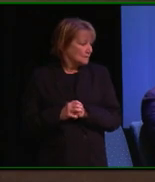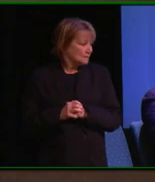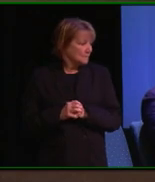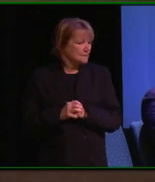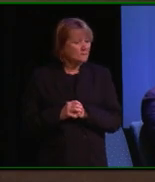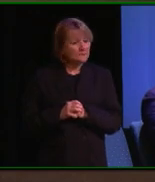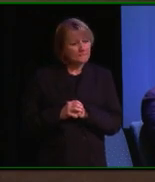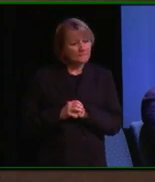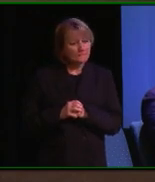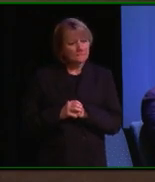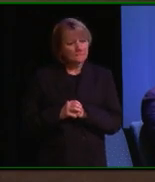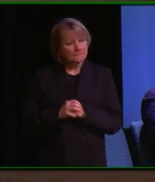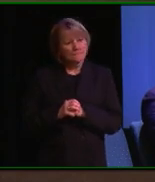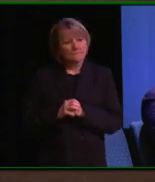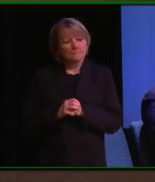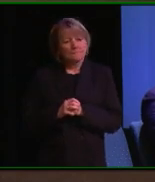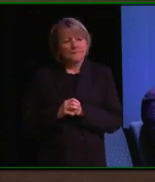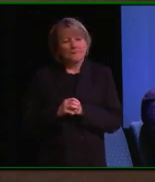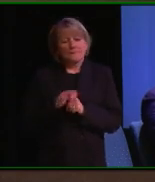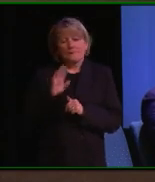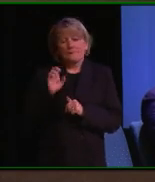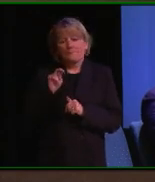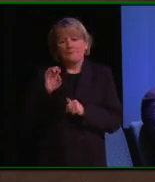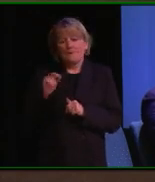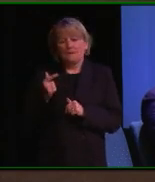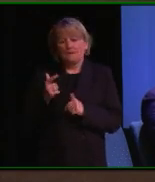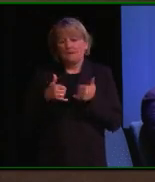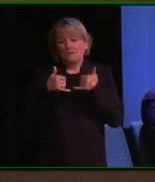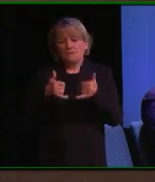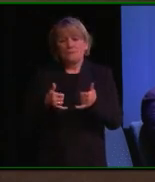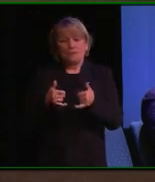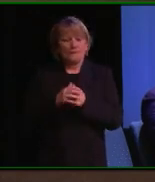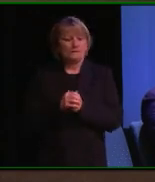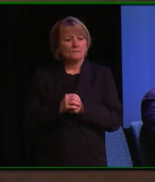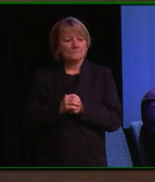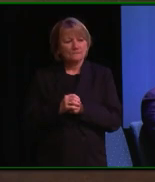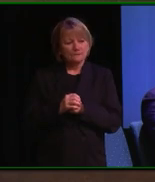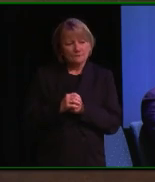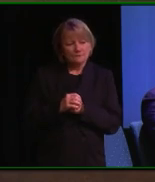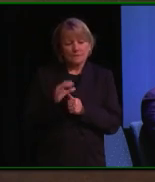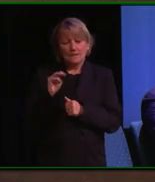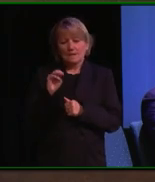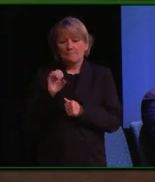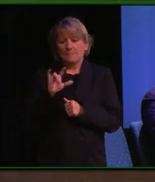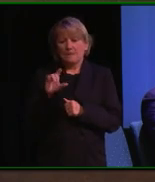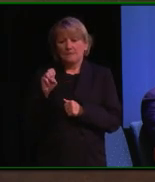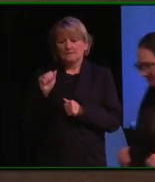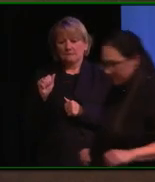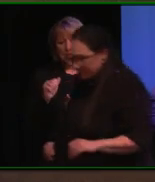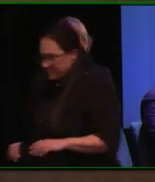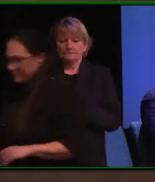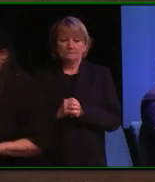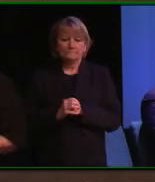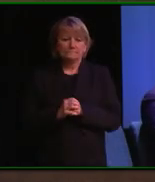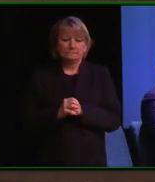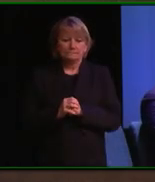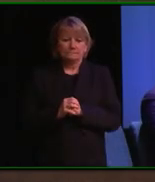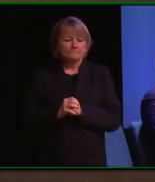The Jeanette Denning Writing Award, Non-Research-Based Writing, goes to Melissa Costera.